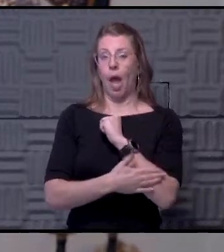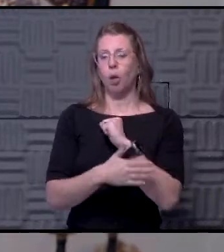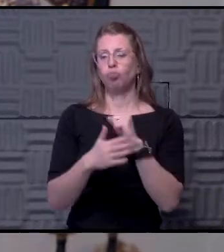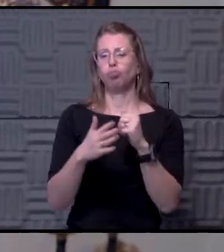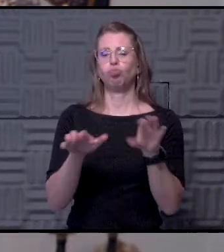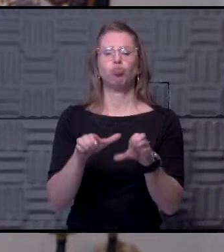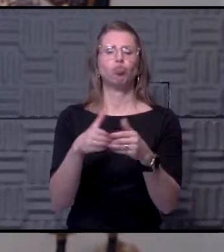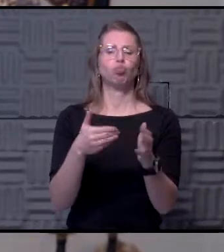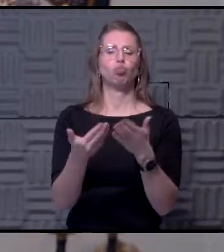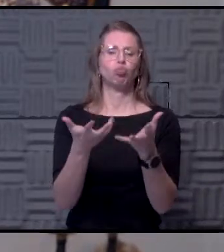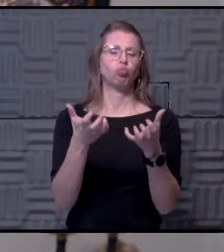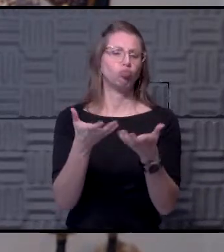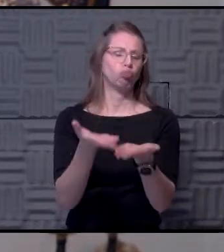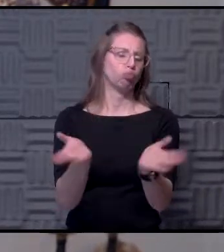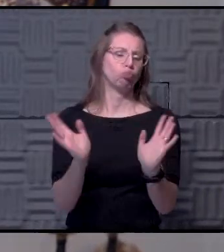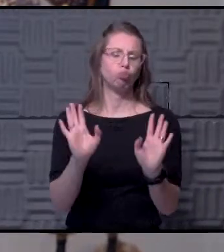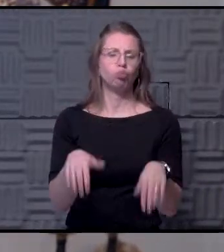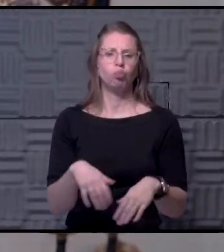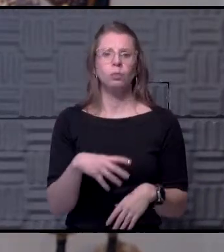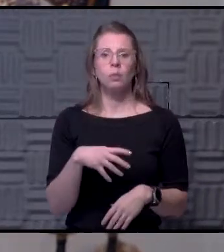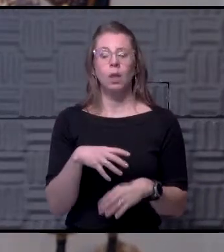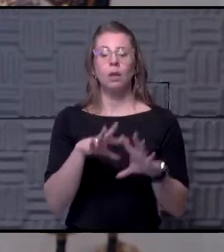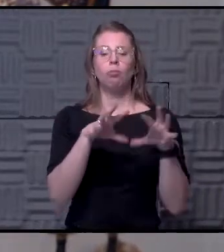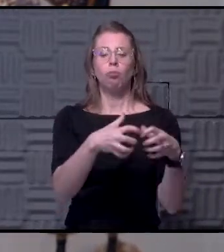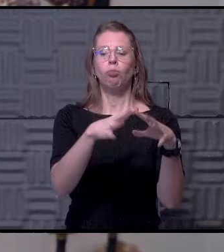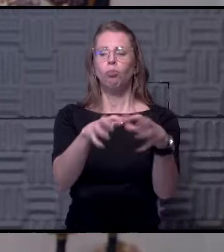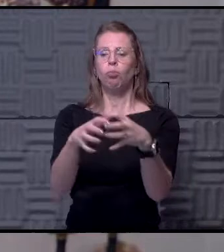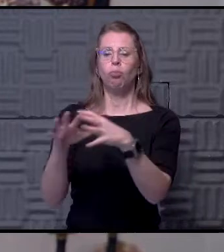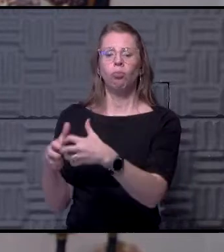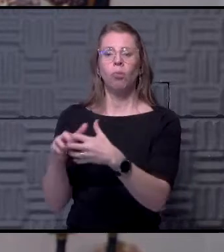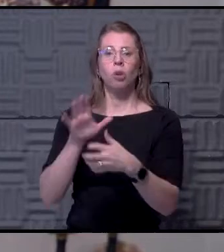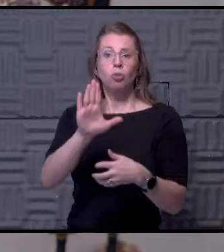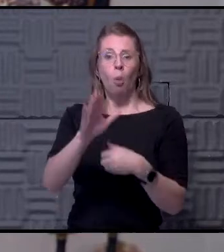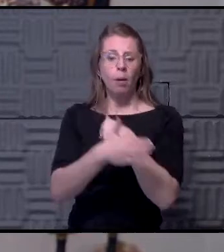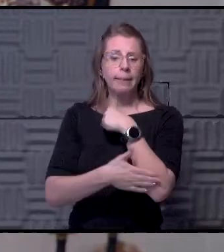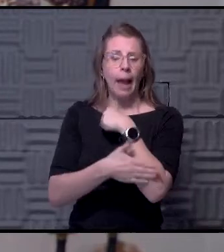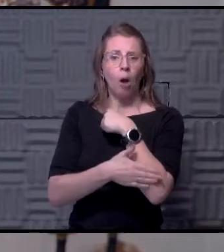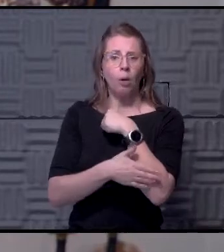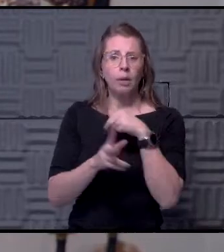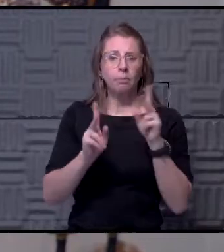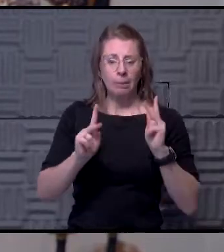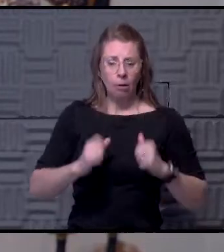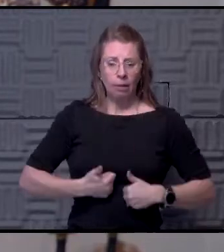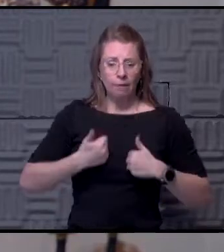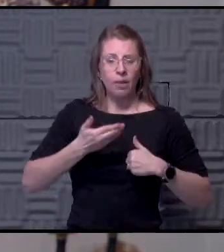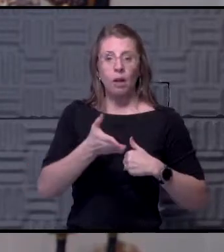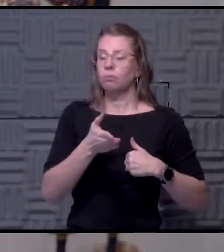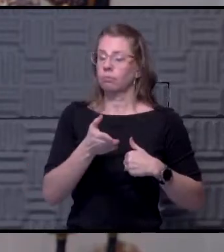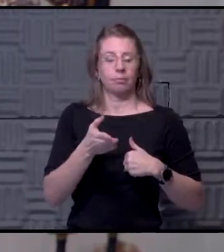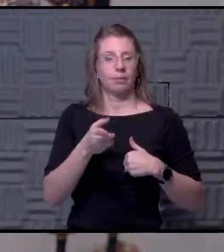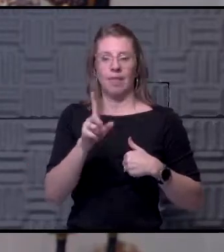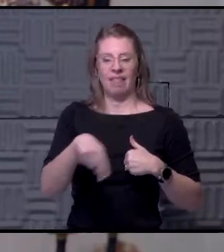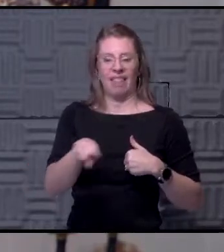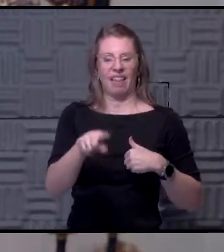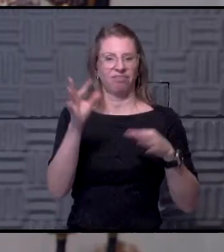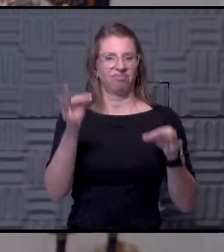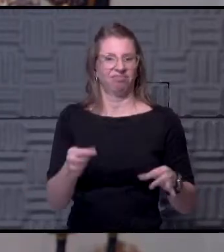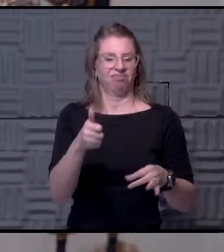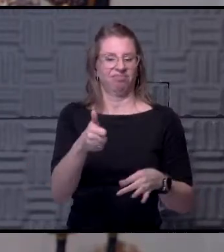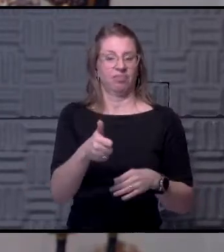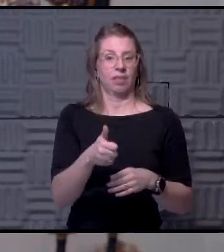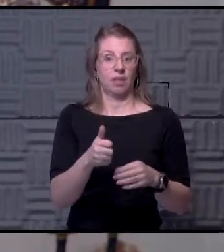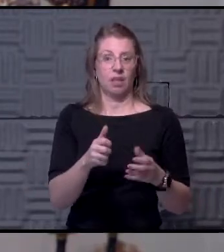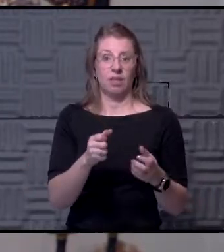you want to and just contain it to your county residents. That they've chosen to do that on their own. And it has caused